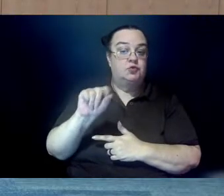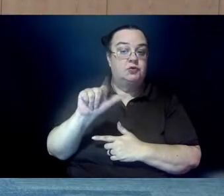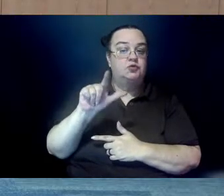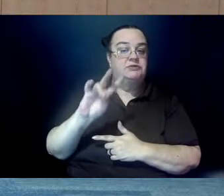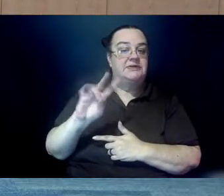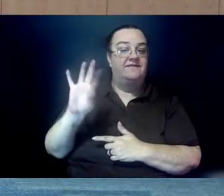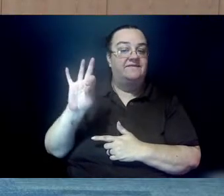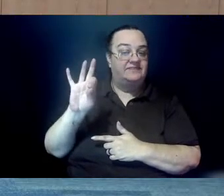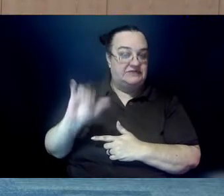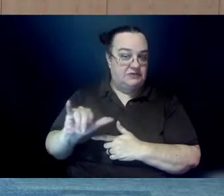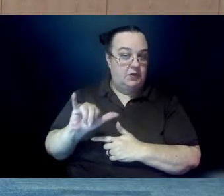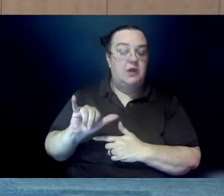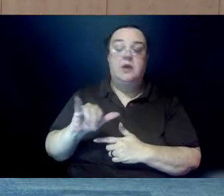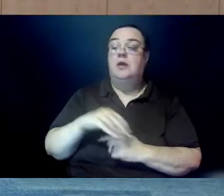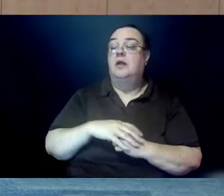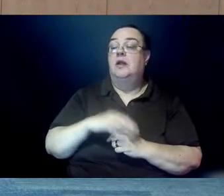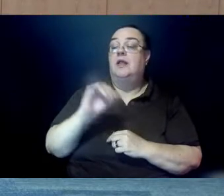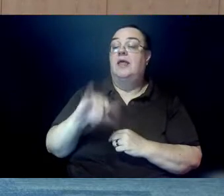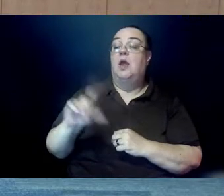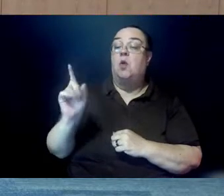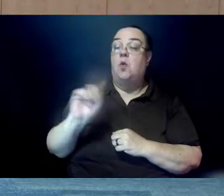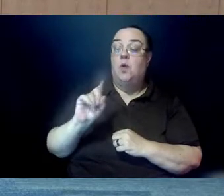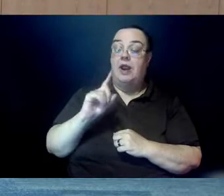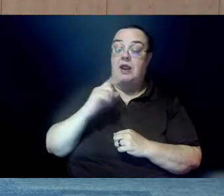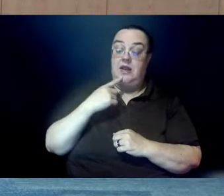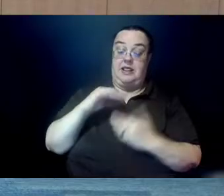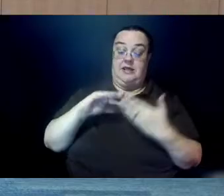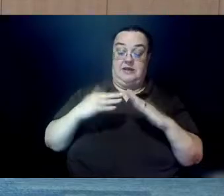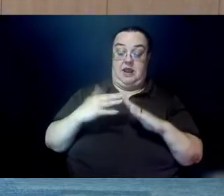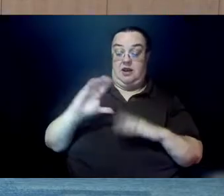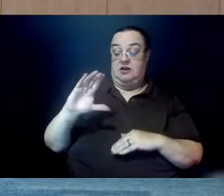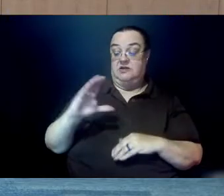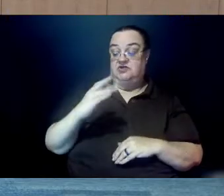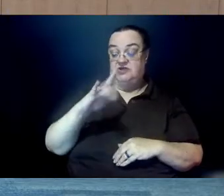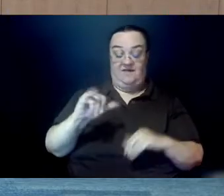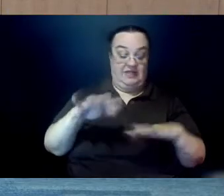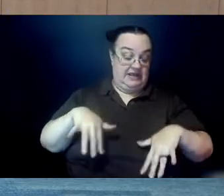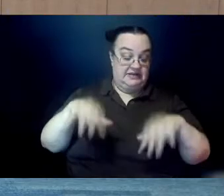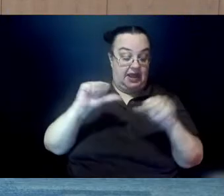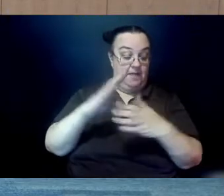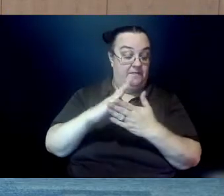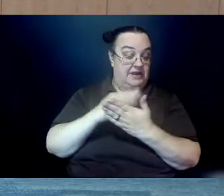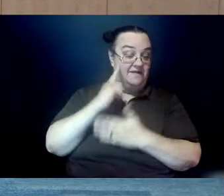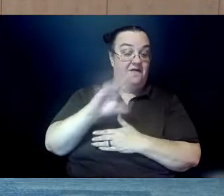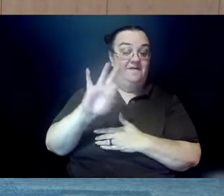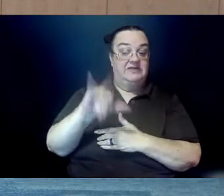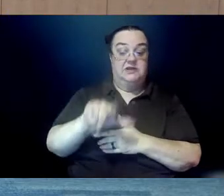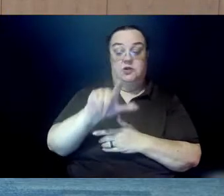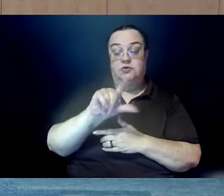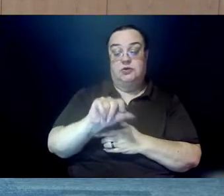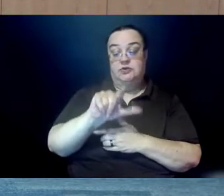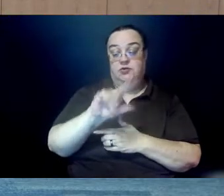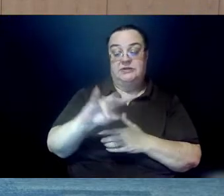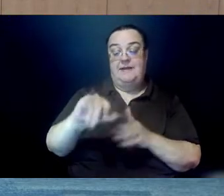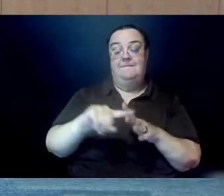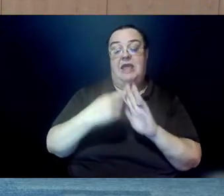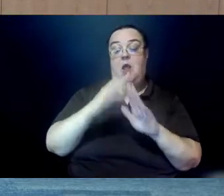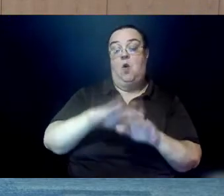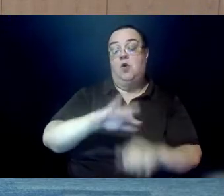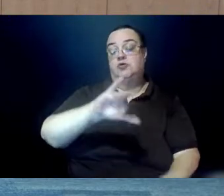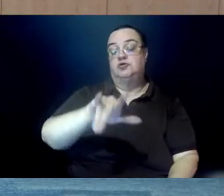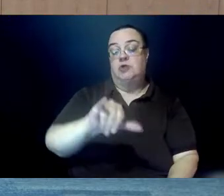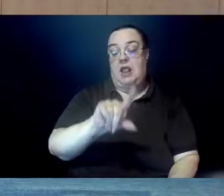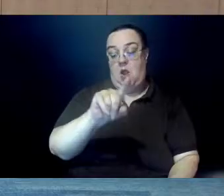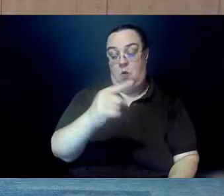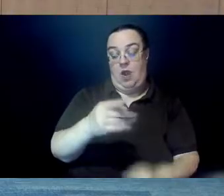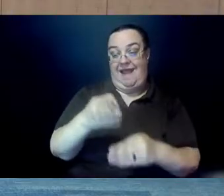year, an ordinance whereby the town of Cheverly adopts a budget for fiscal year 2027, which begins on July 1 and